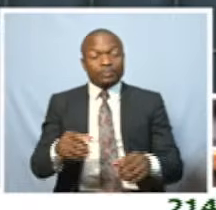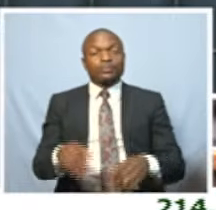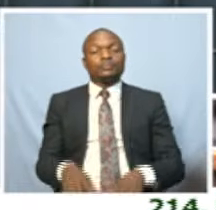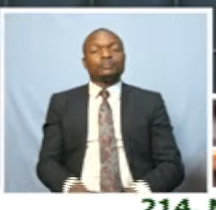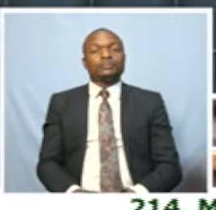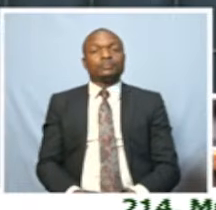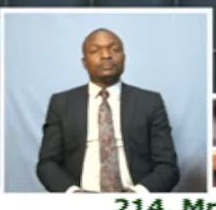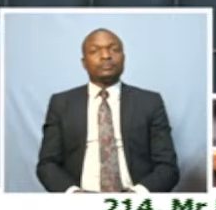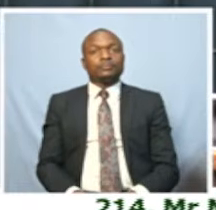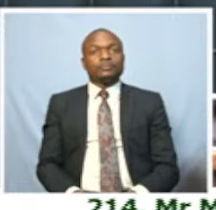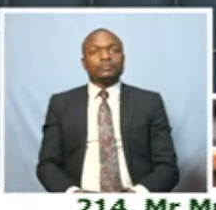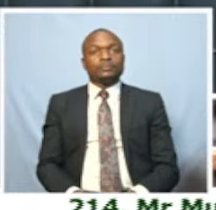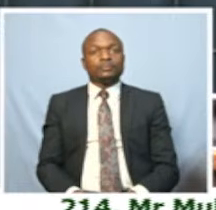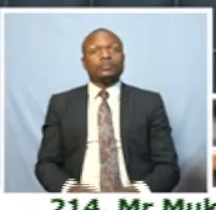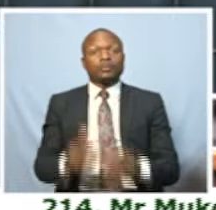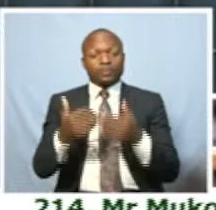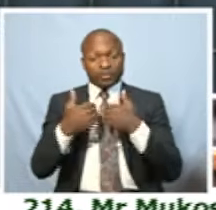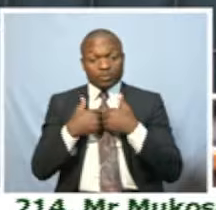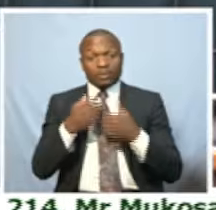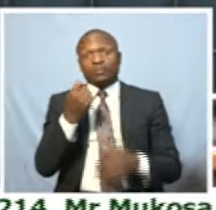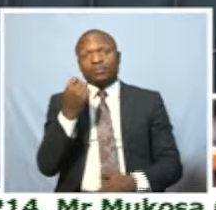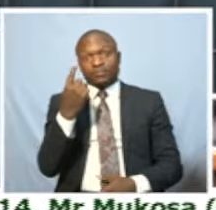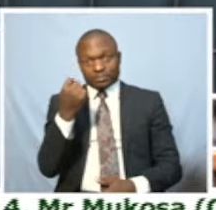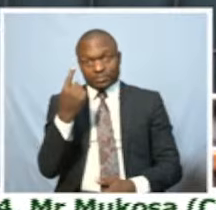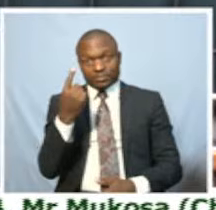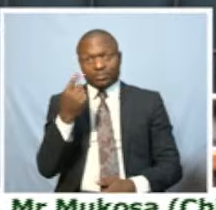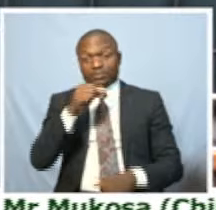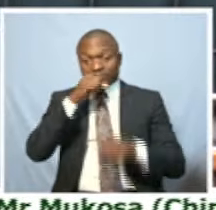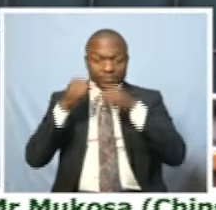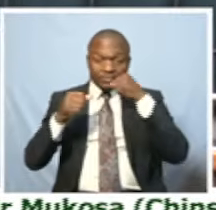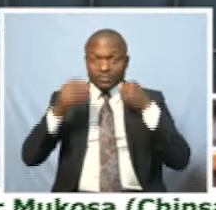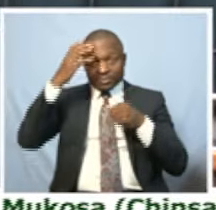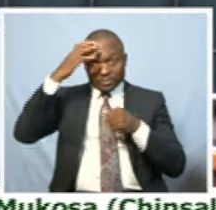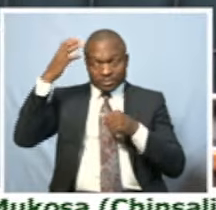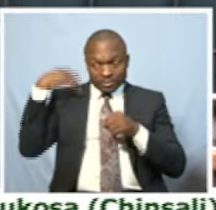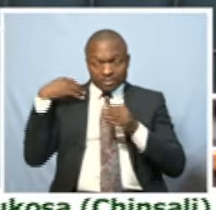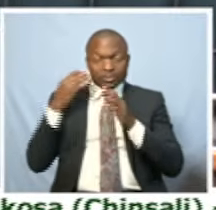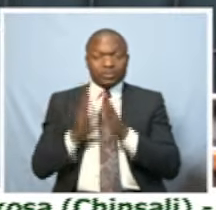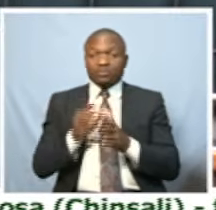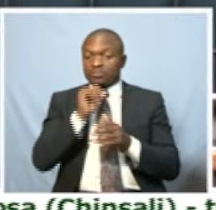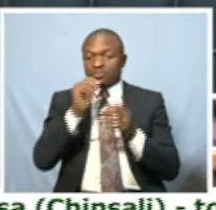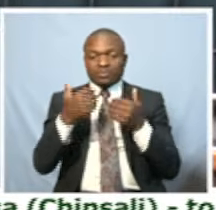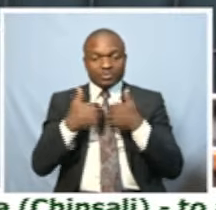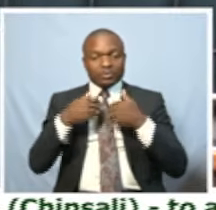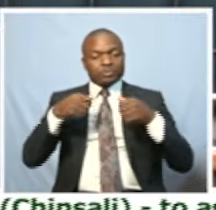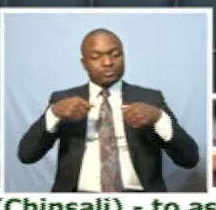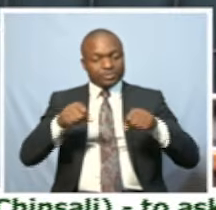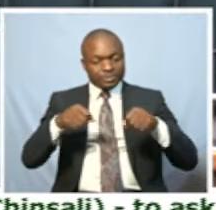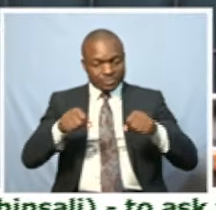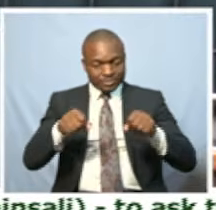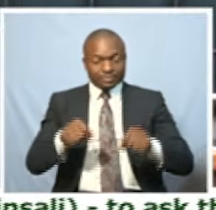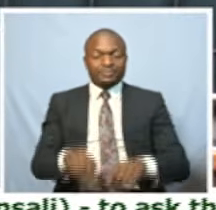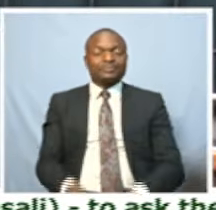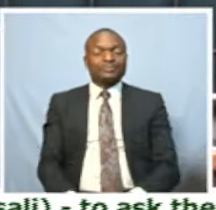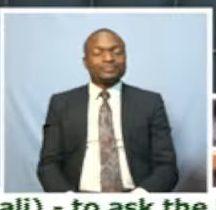officers. And we have 11 extension officers or camp officers who do not have motorbikes.